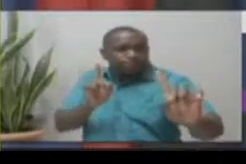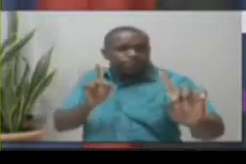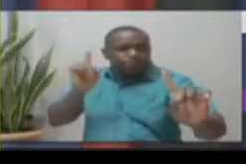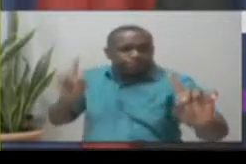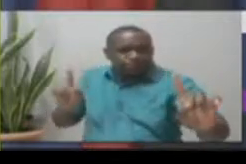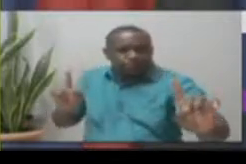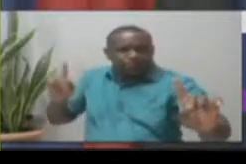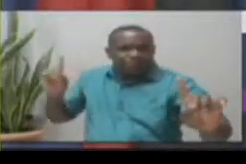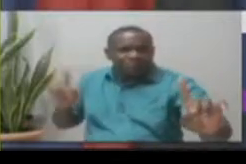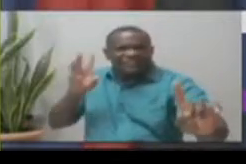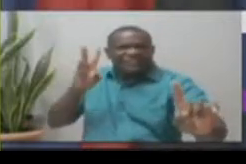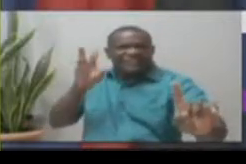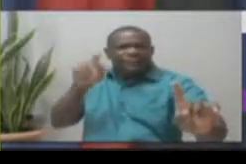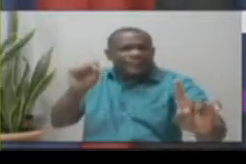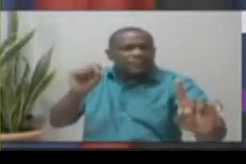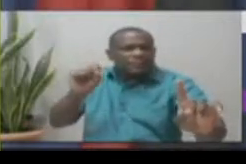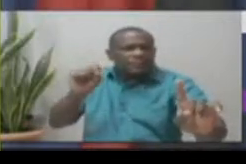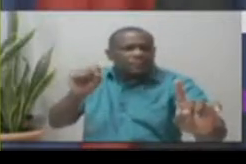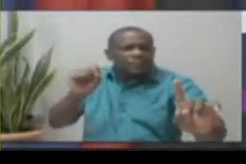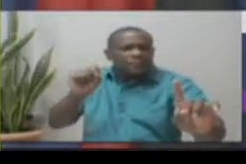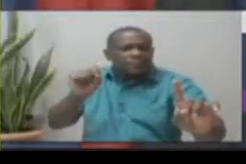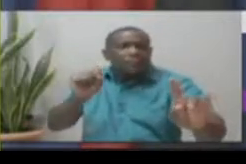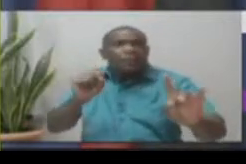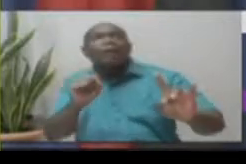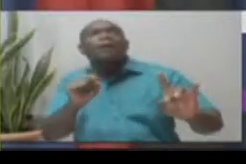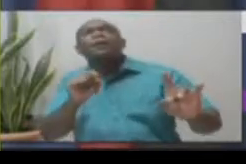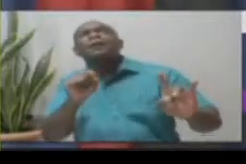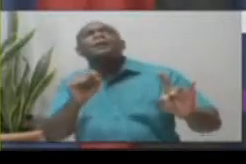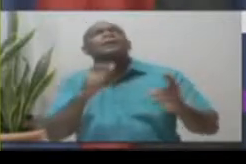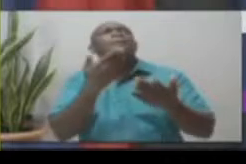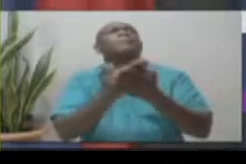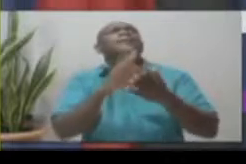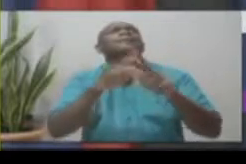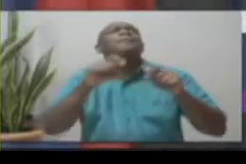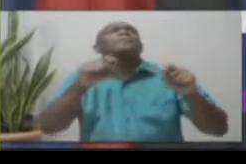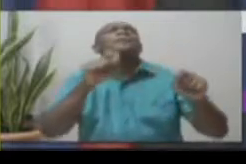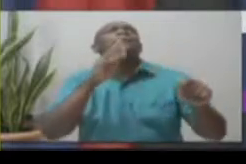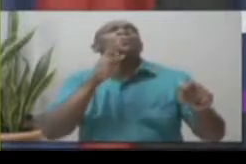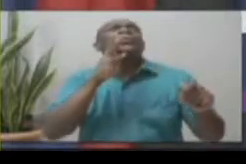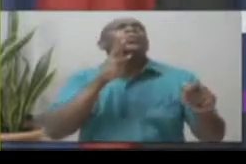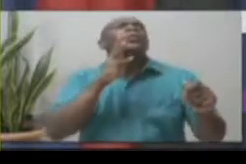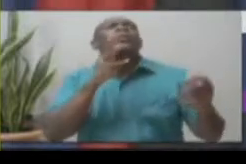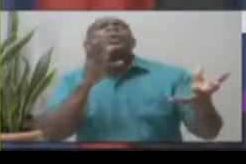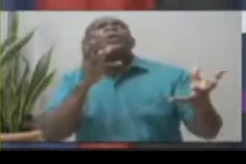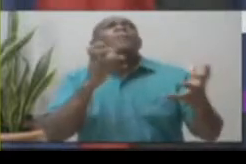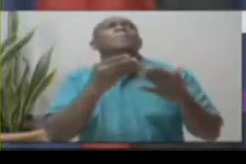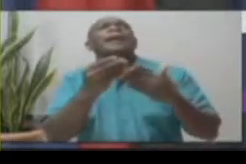And wear your mask. And have clean hands at all times.